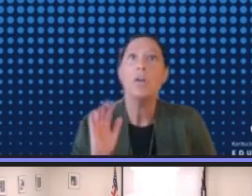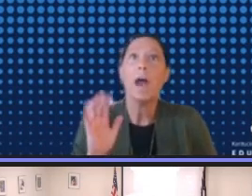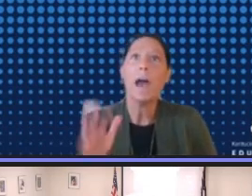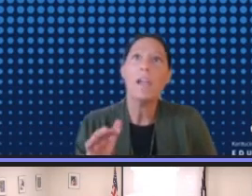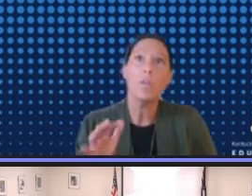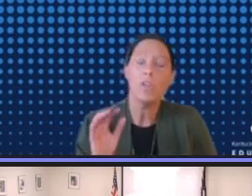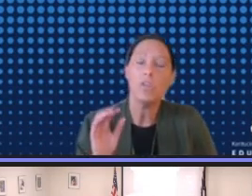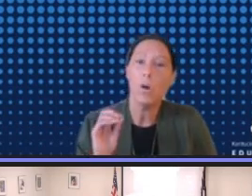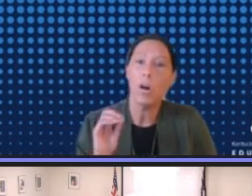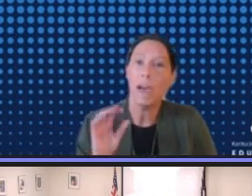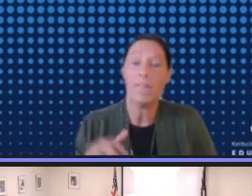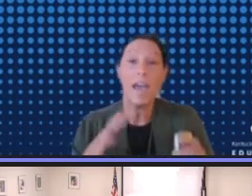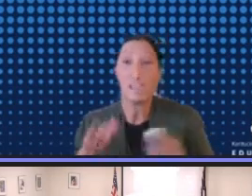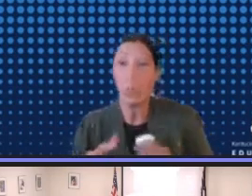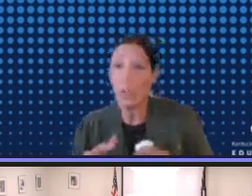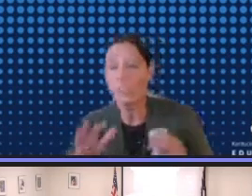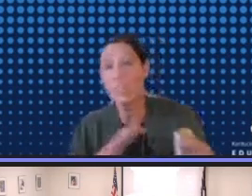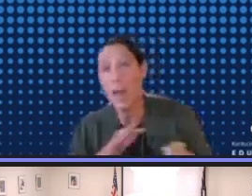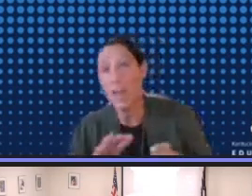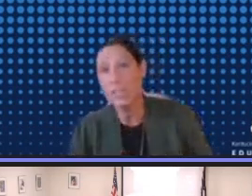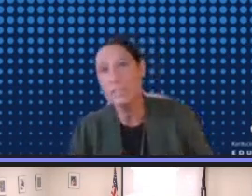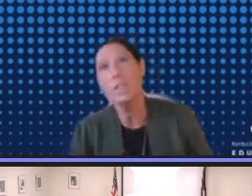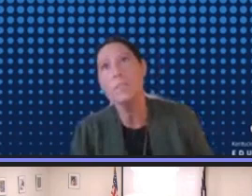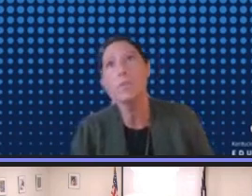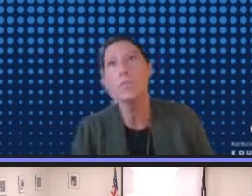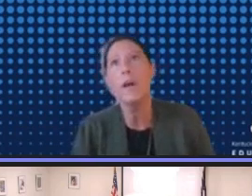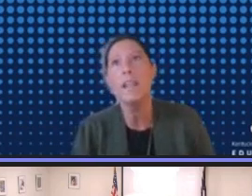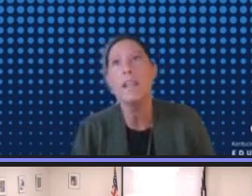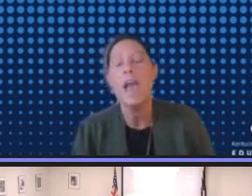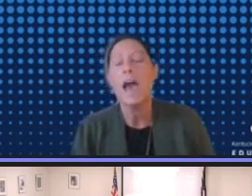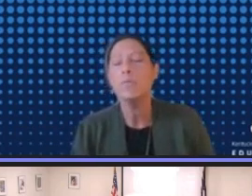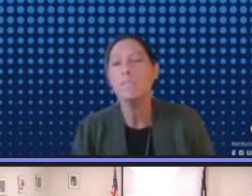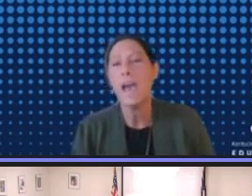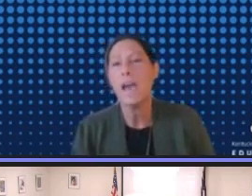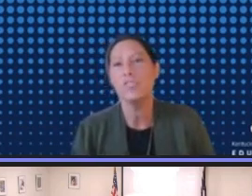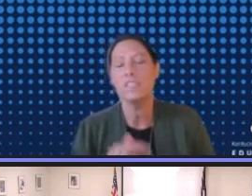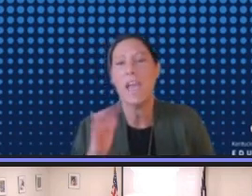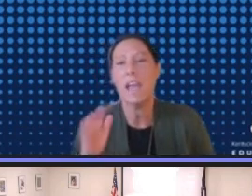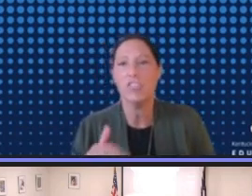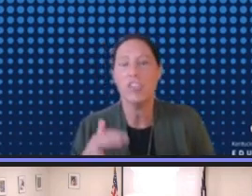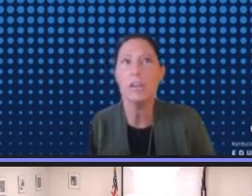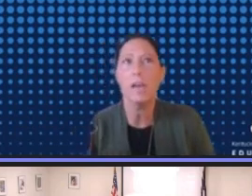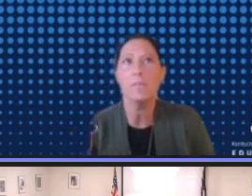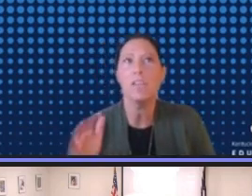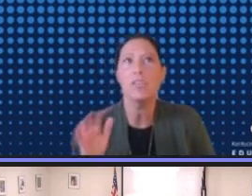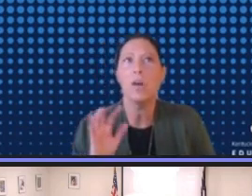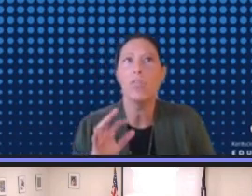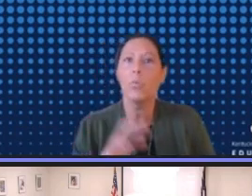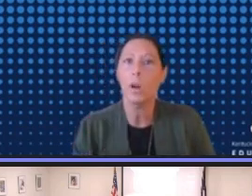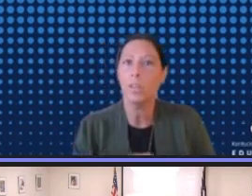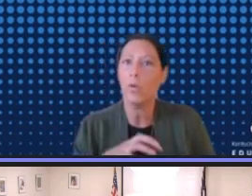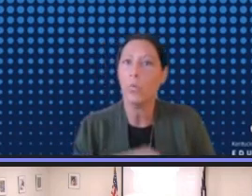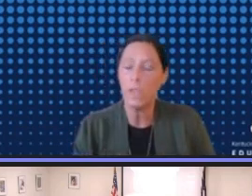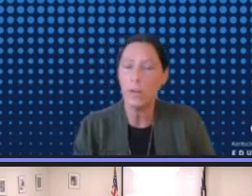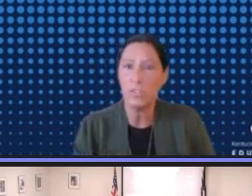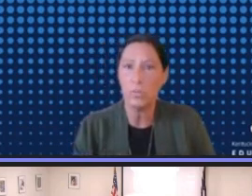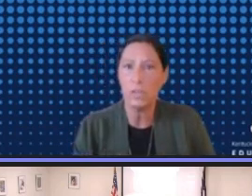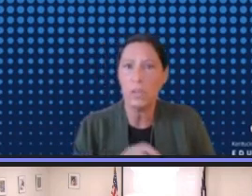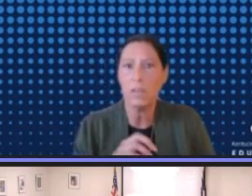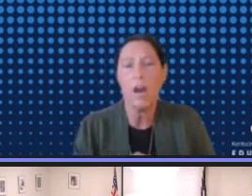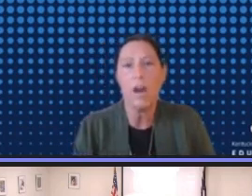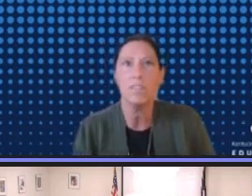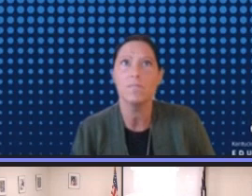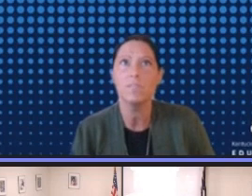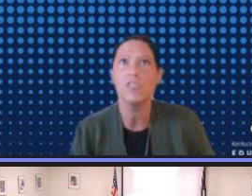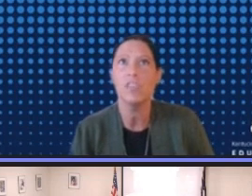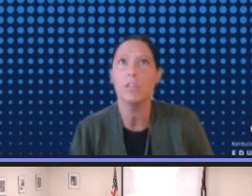And, you know, I know that you all have had some questions about that Senate Bill 1, and I was asked just to kind of share and update you on the work that we are